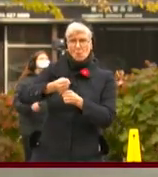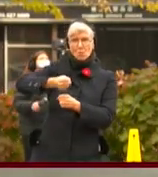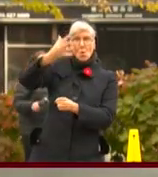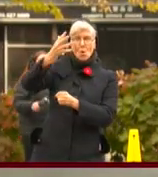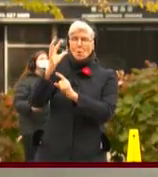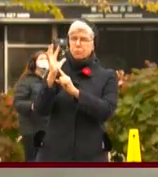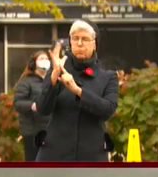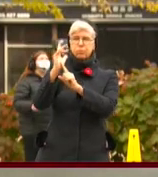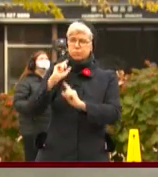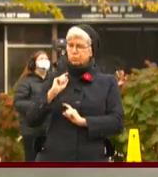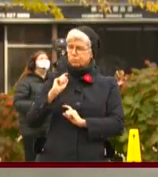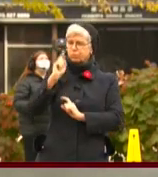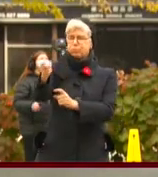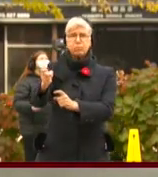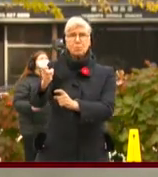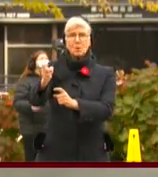high.